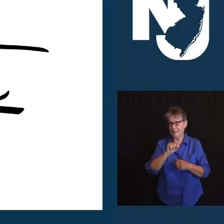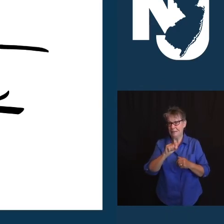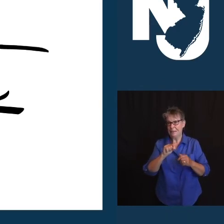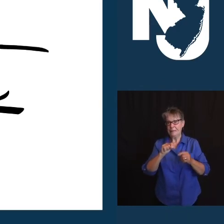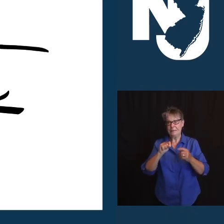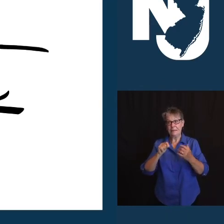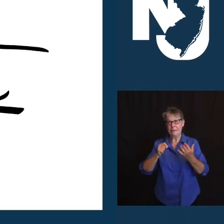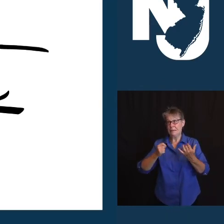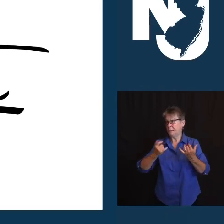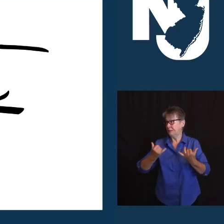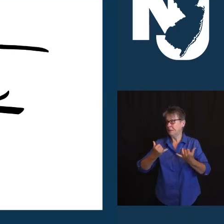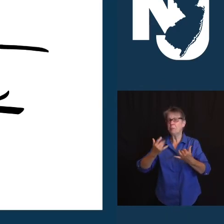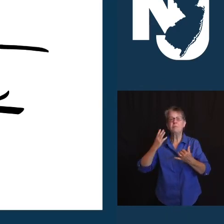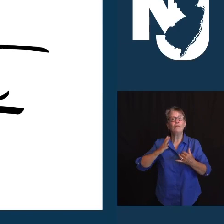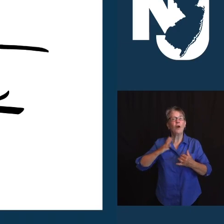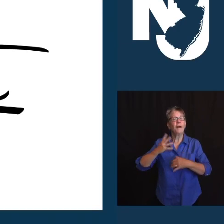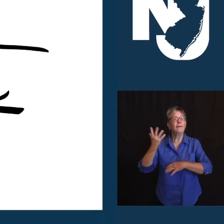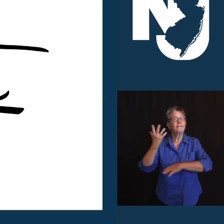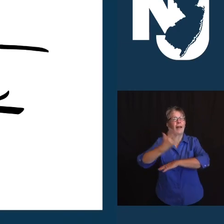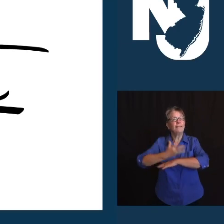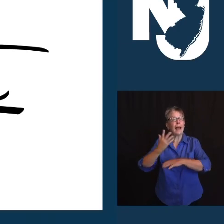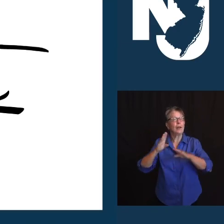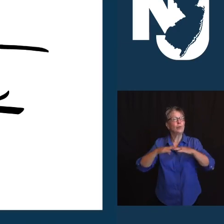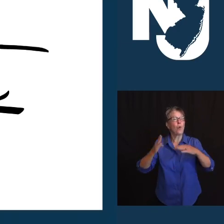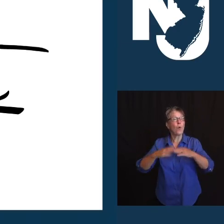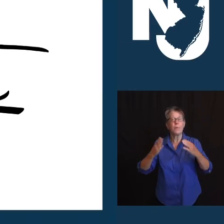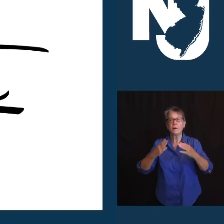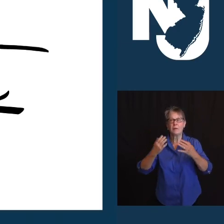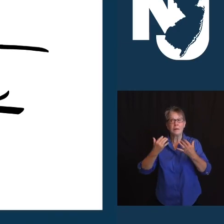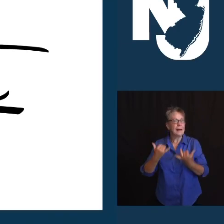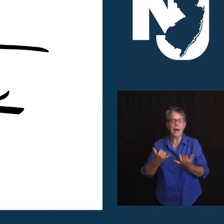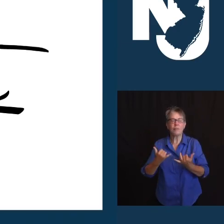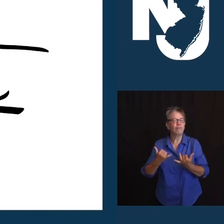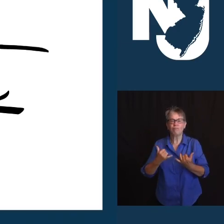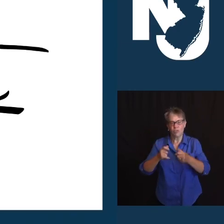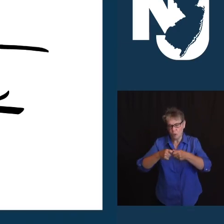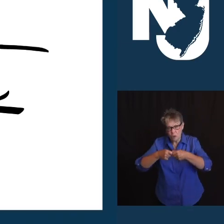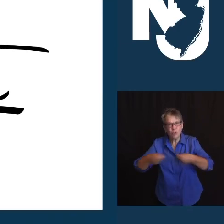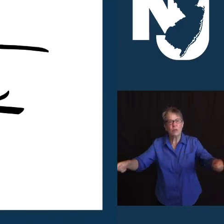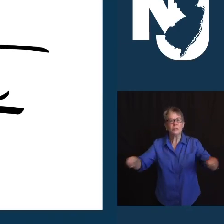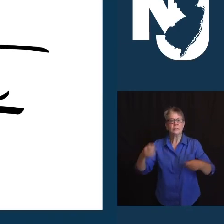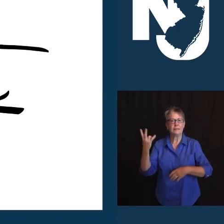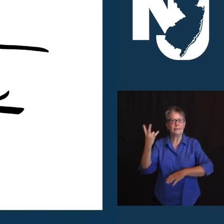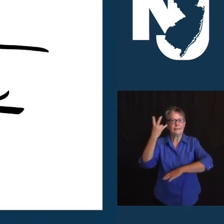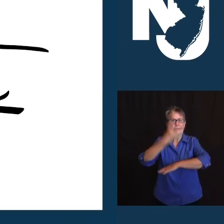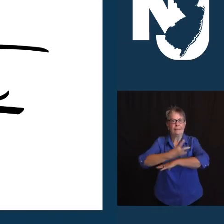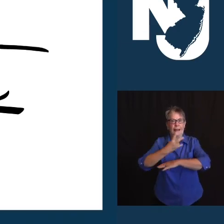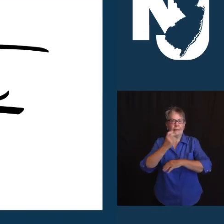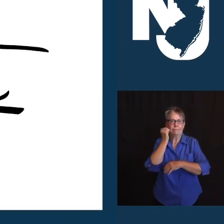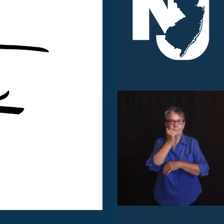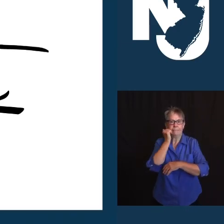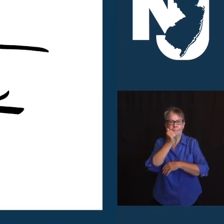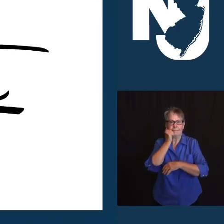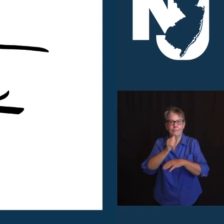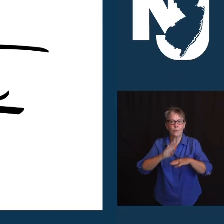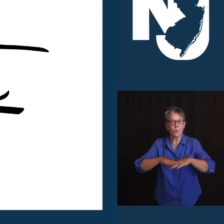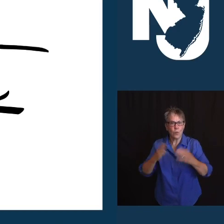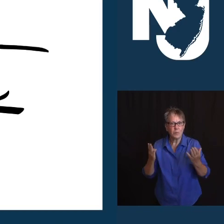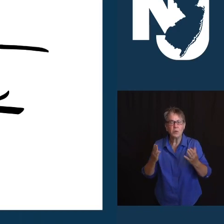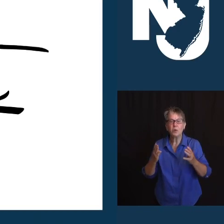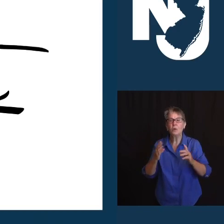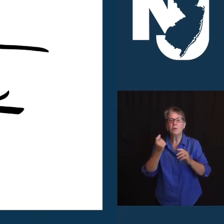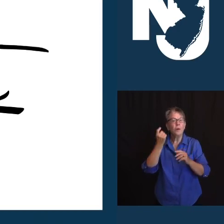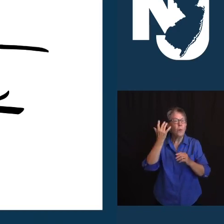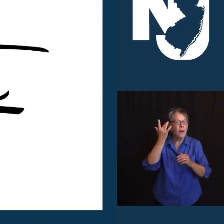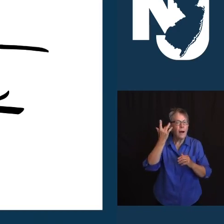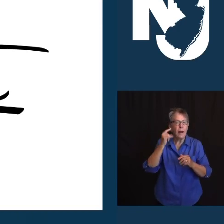mentioned PPE. Really, really impressive as they described how they're going about it. So to Anna, April, and the entire A-List team, I